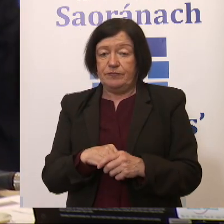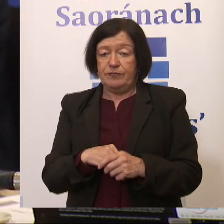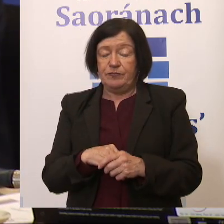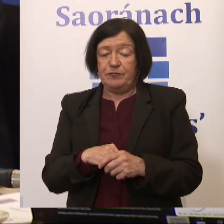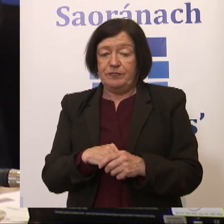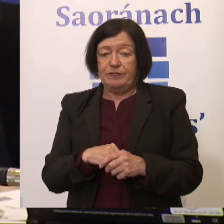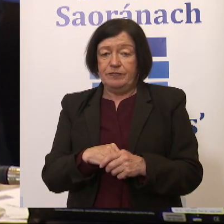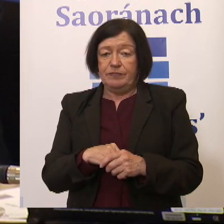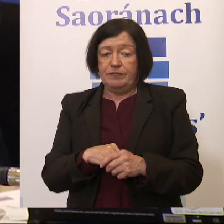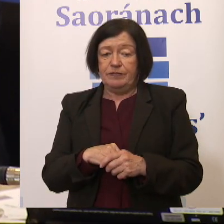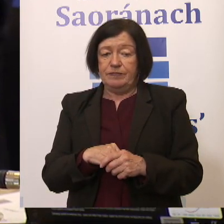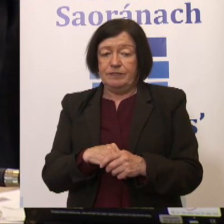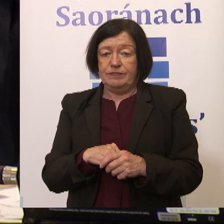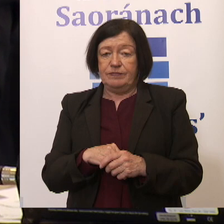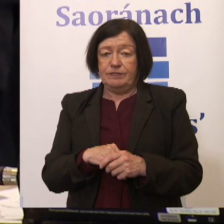So